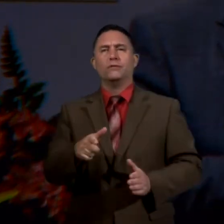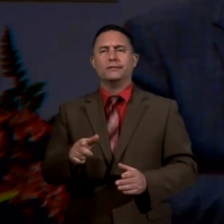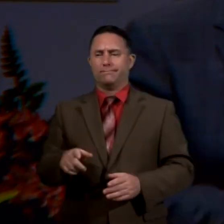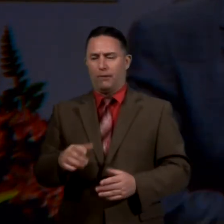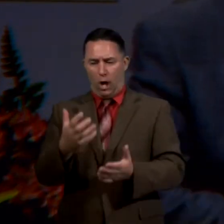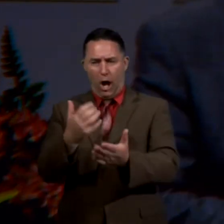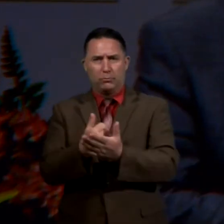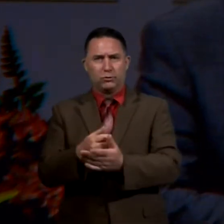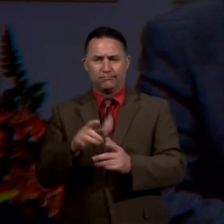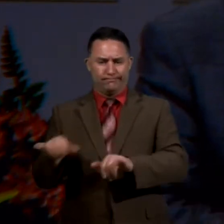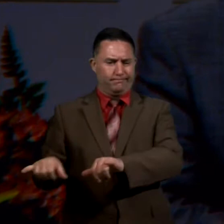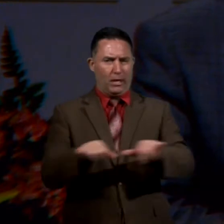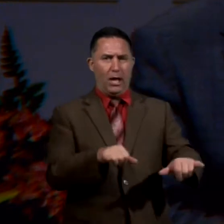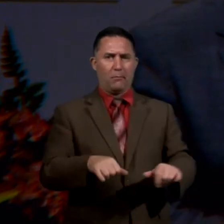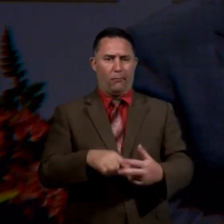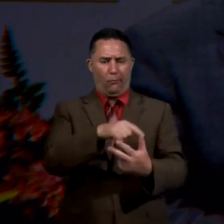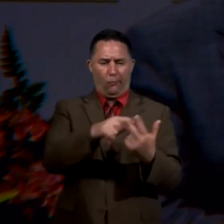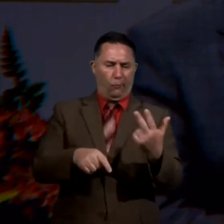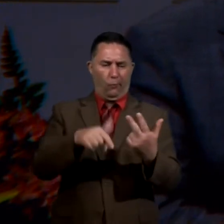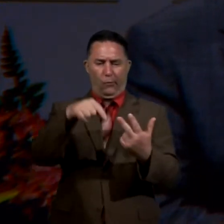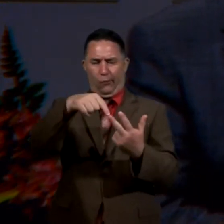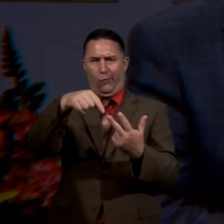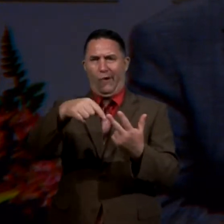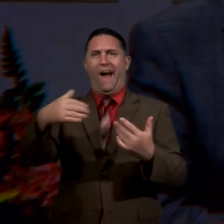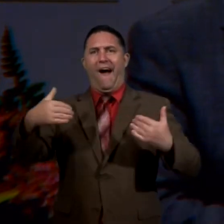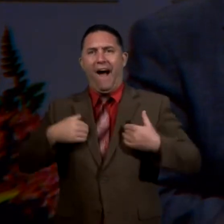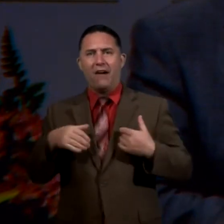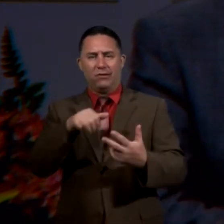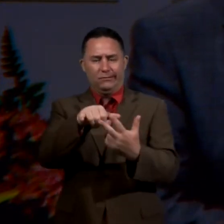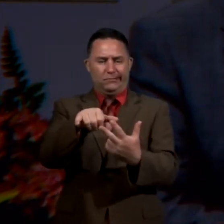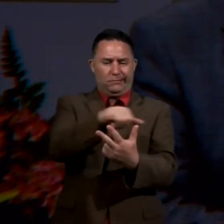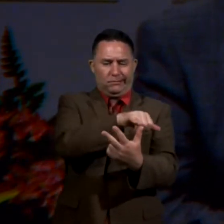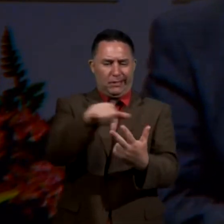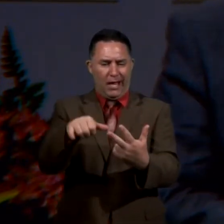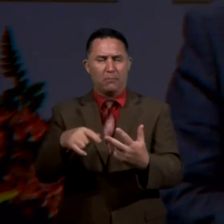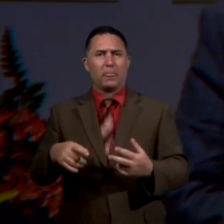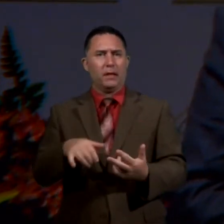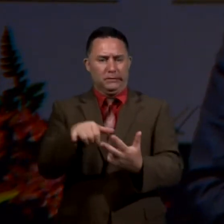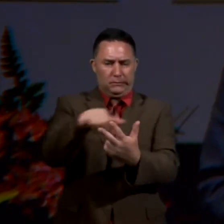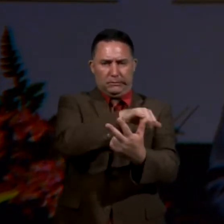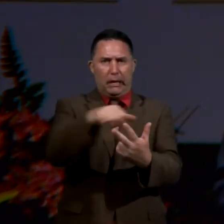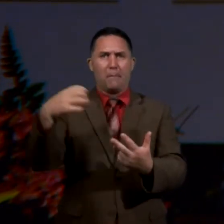same opportunities as the other, had the same master as the other.